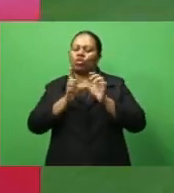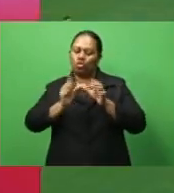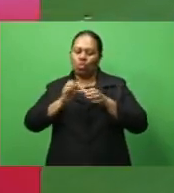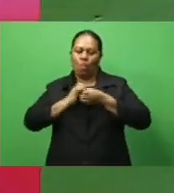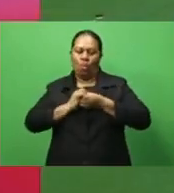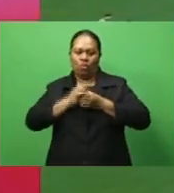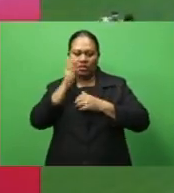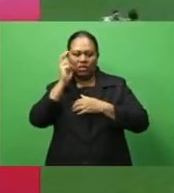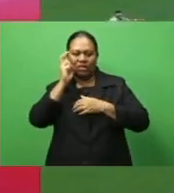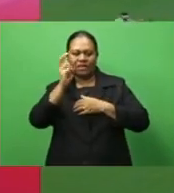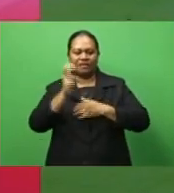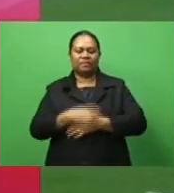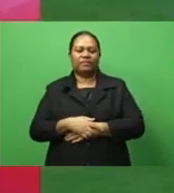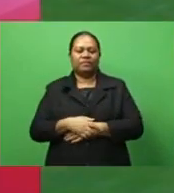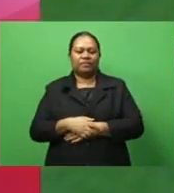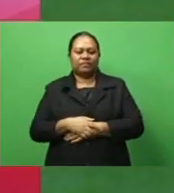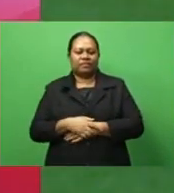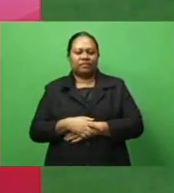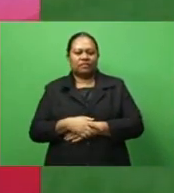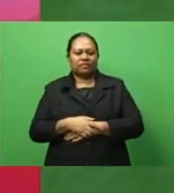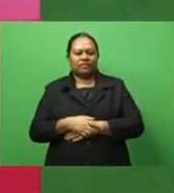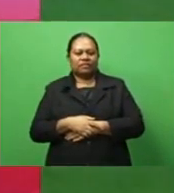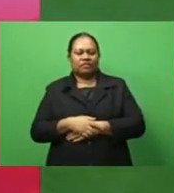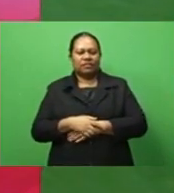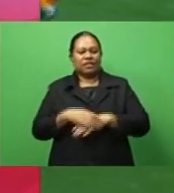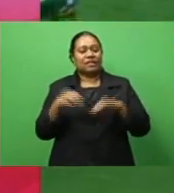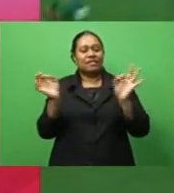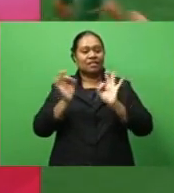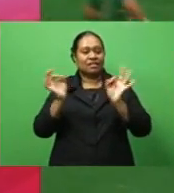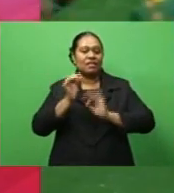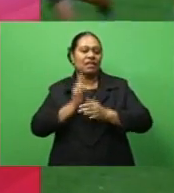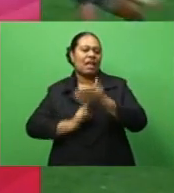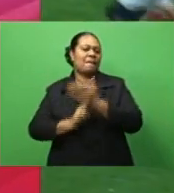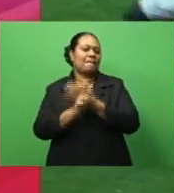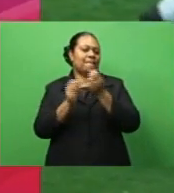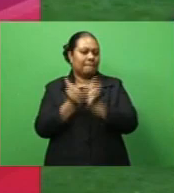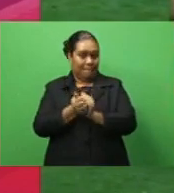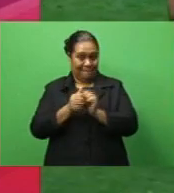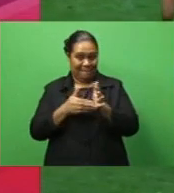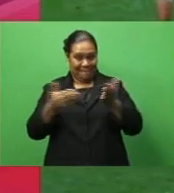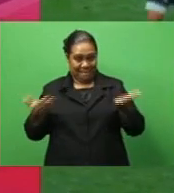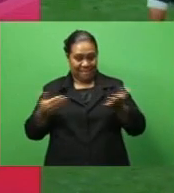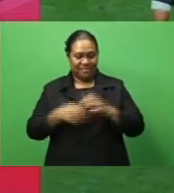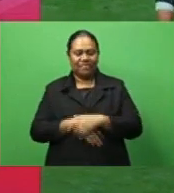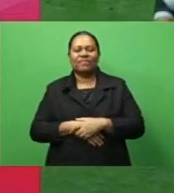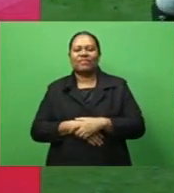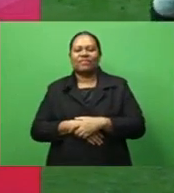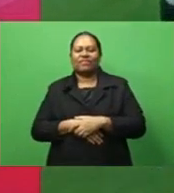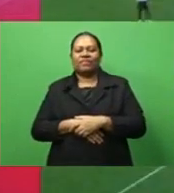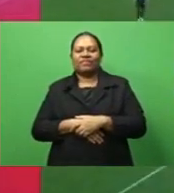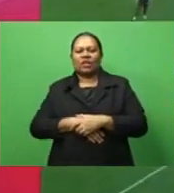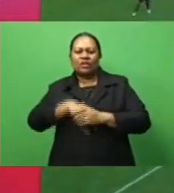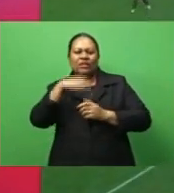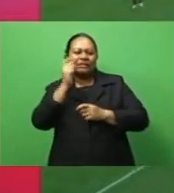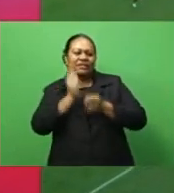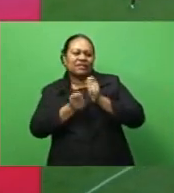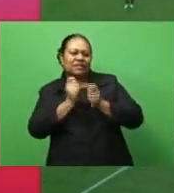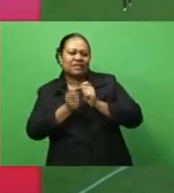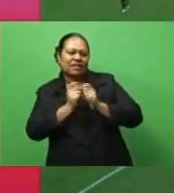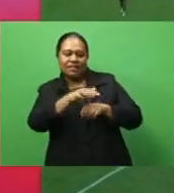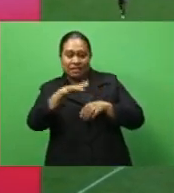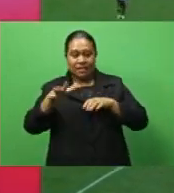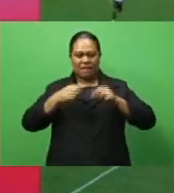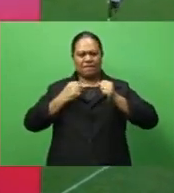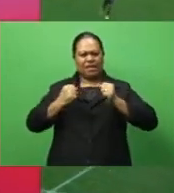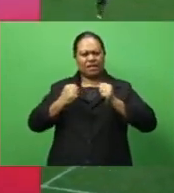The truth is that they wouldn't be anywhere near playing in a tournament at the moment, and testing them fitness-wise is very difficult because I don't have access